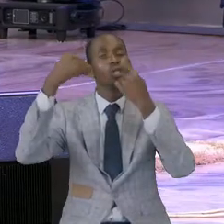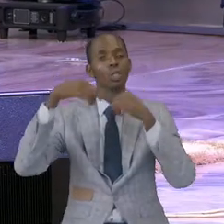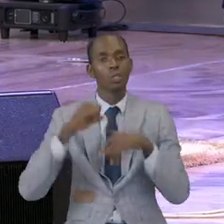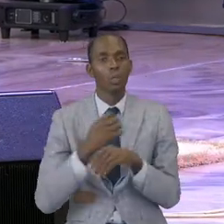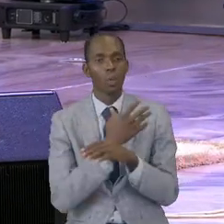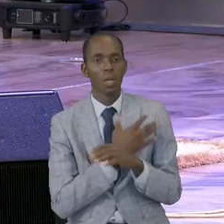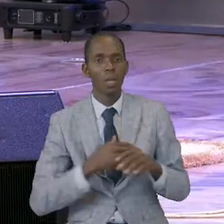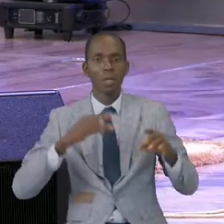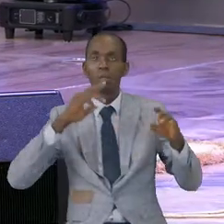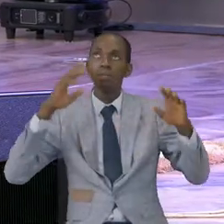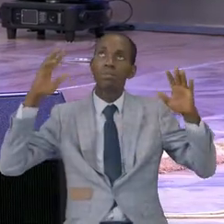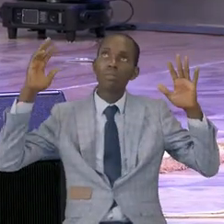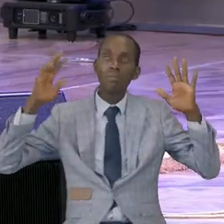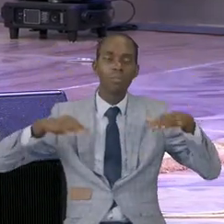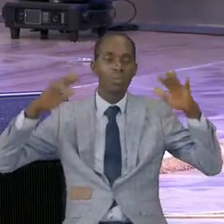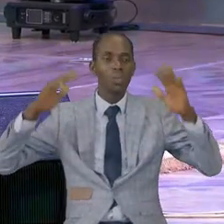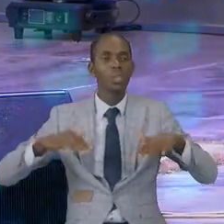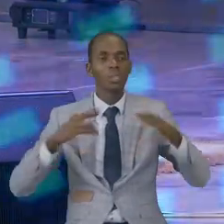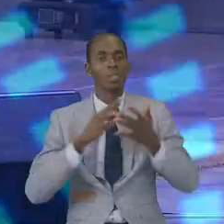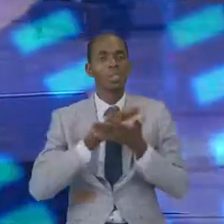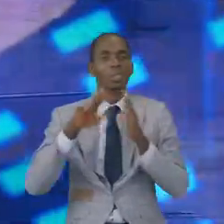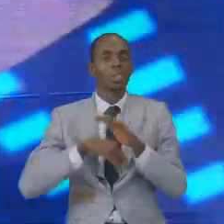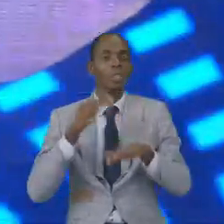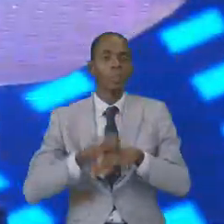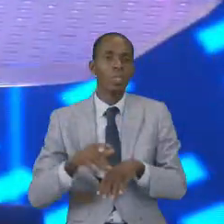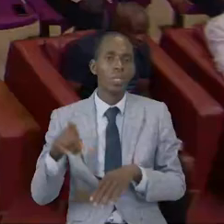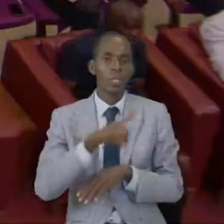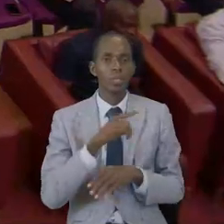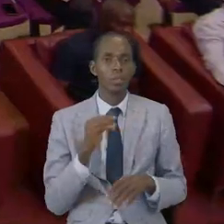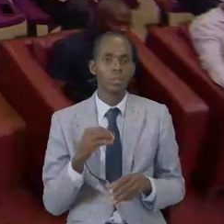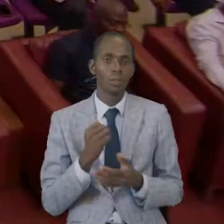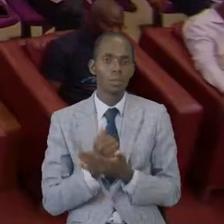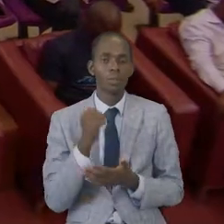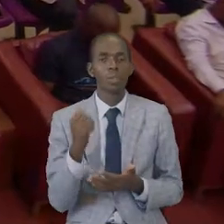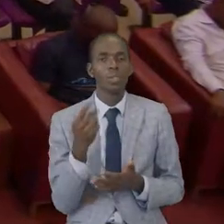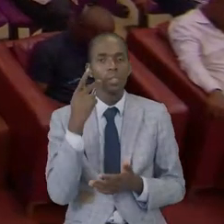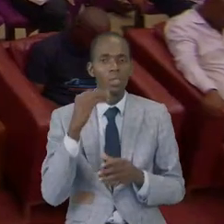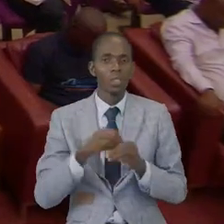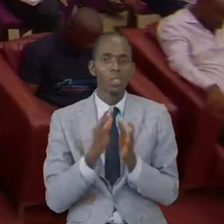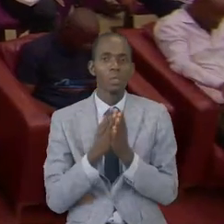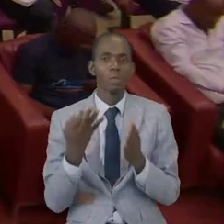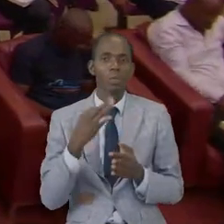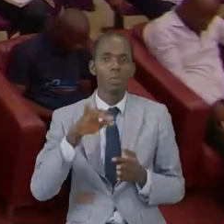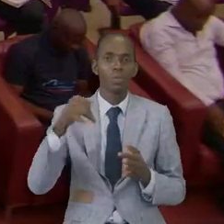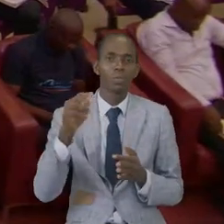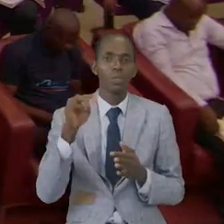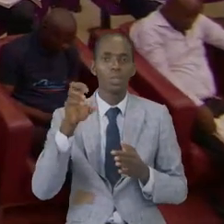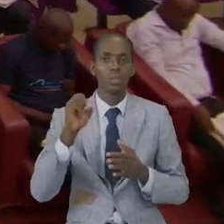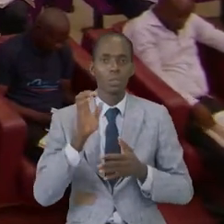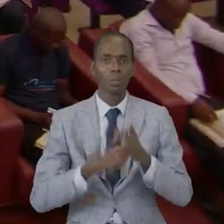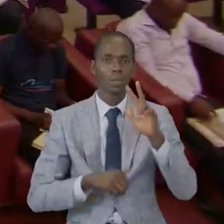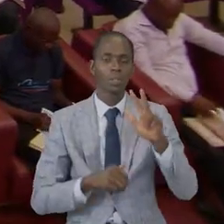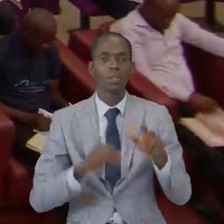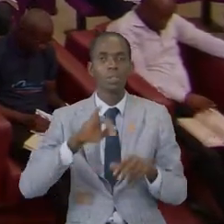rain righteousness upon you. Amen. We're looking at James chapter 3, verse